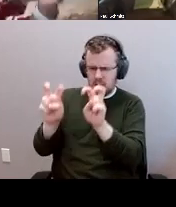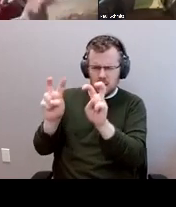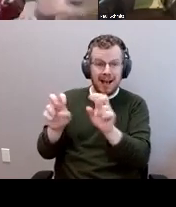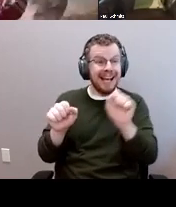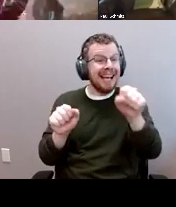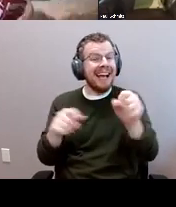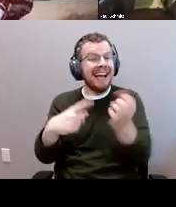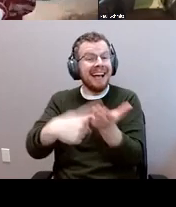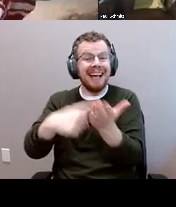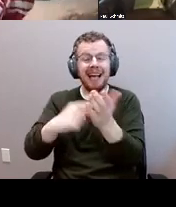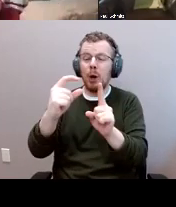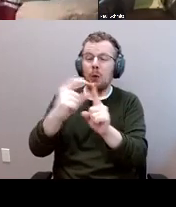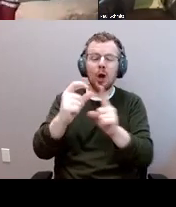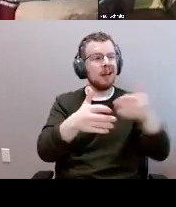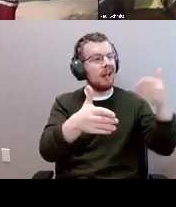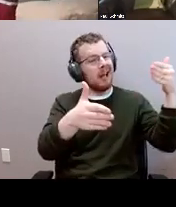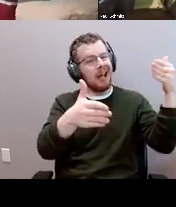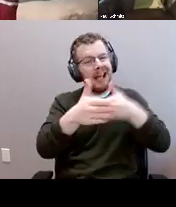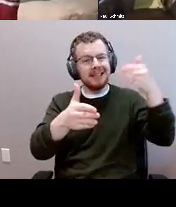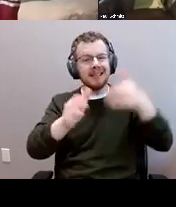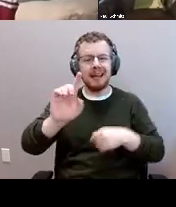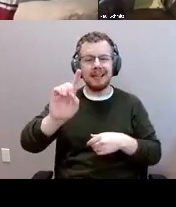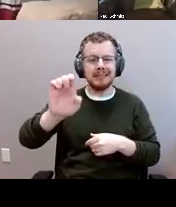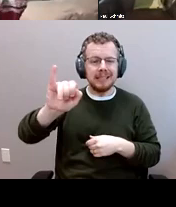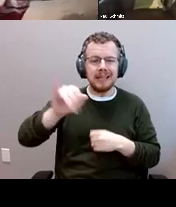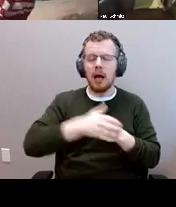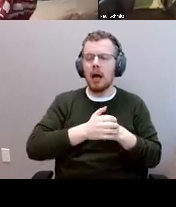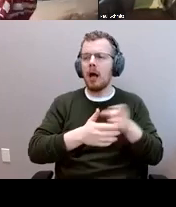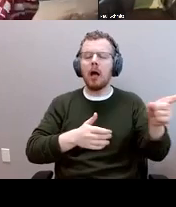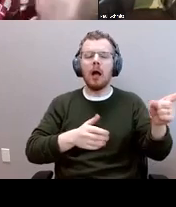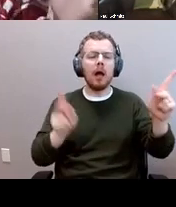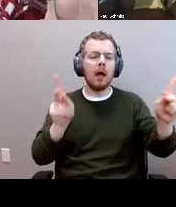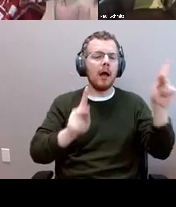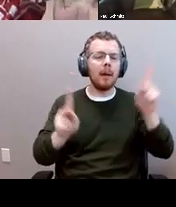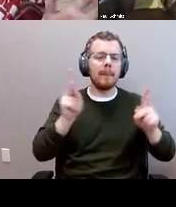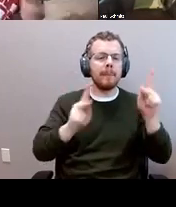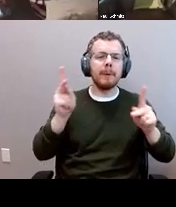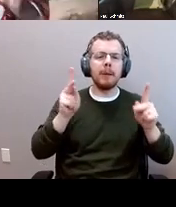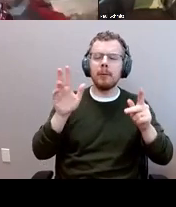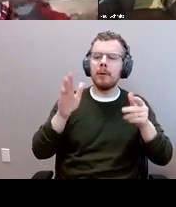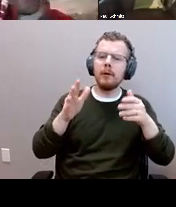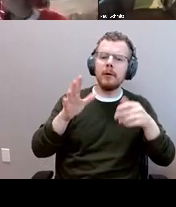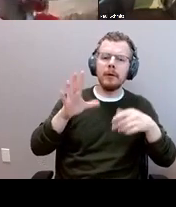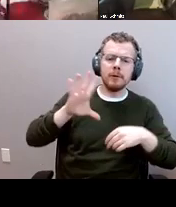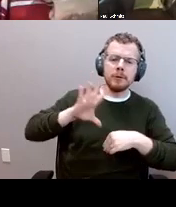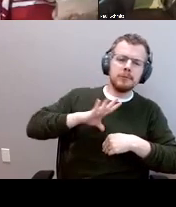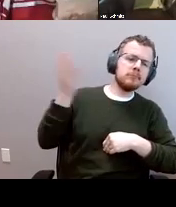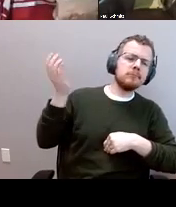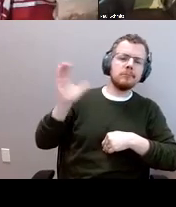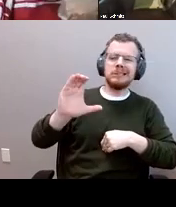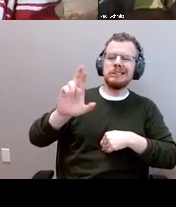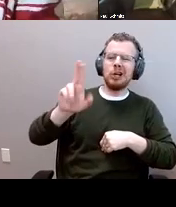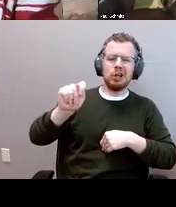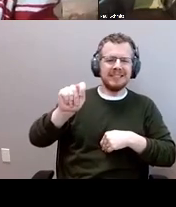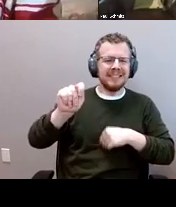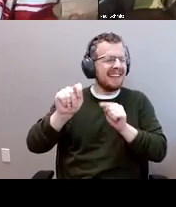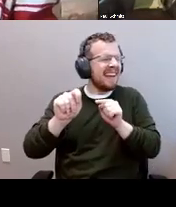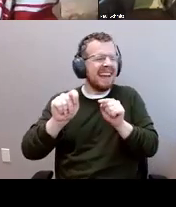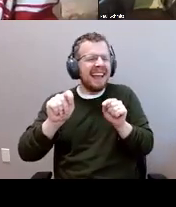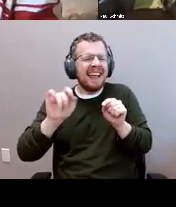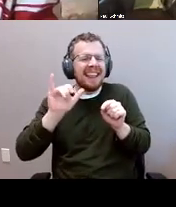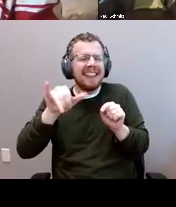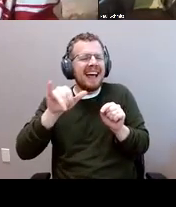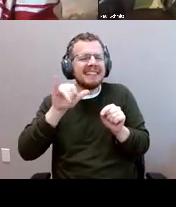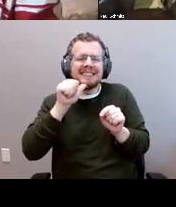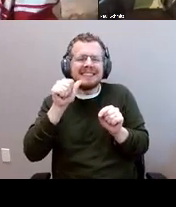about anti-DEI or an aversion to CRT, but that's not really what this fight is about.